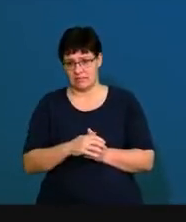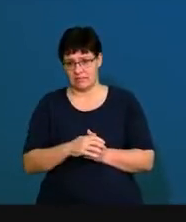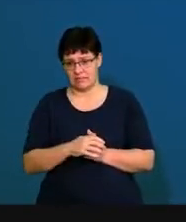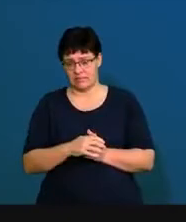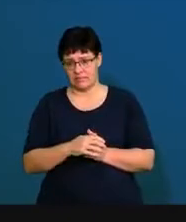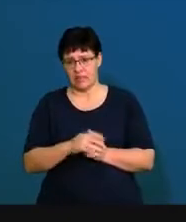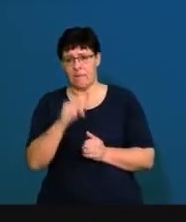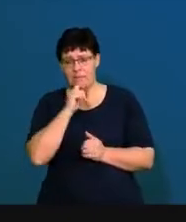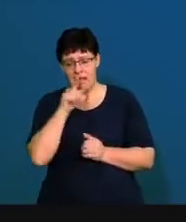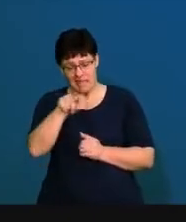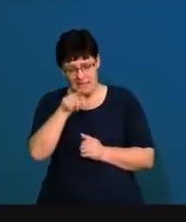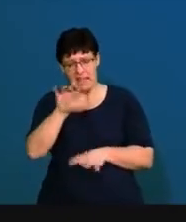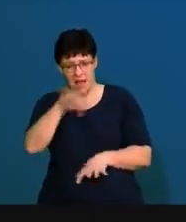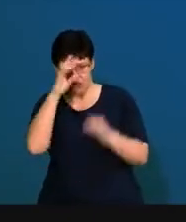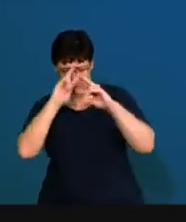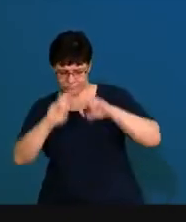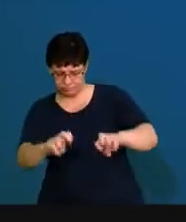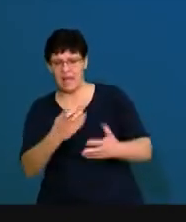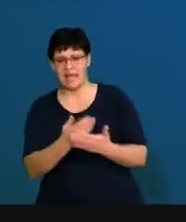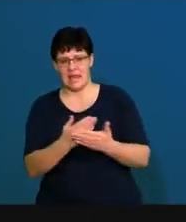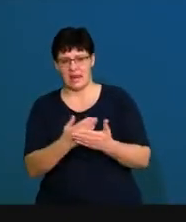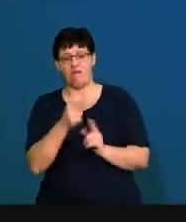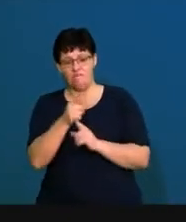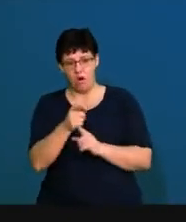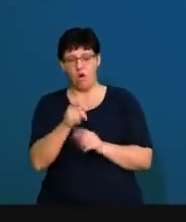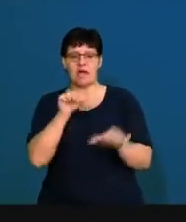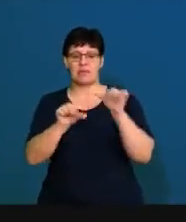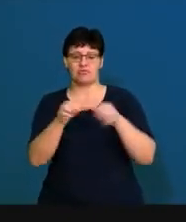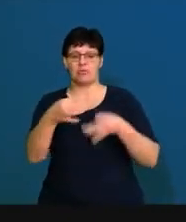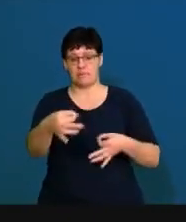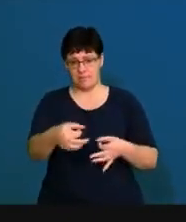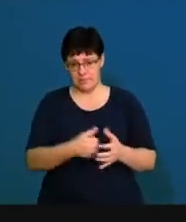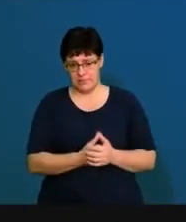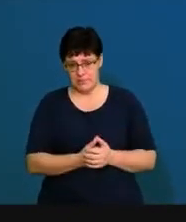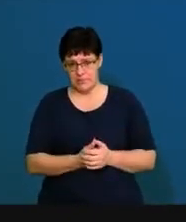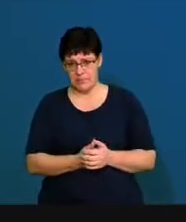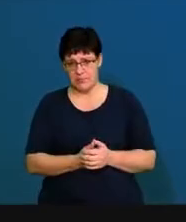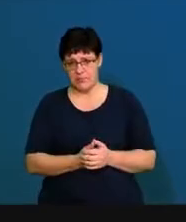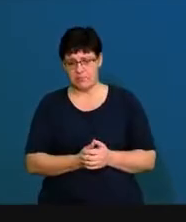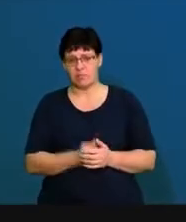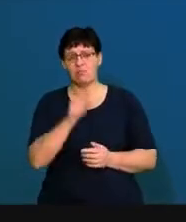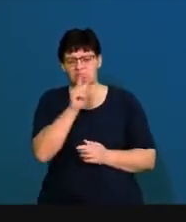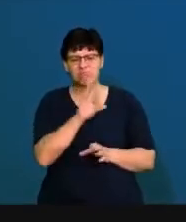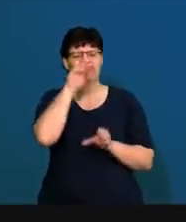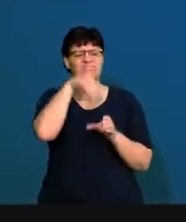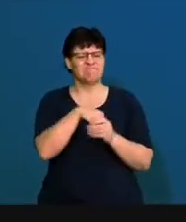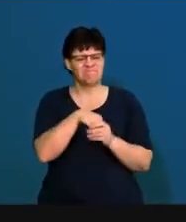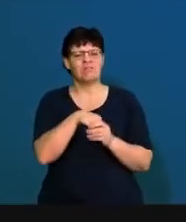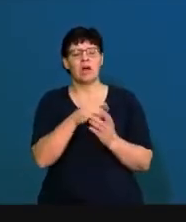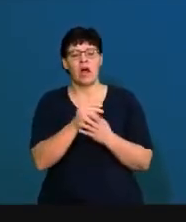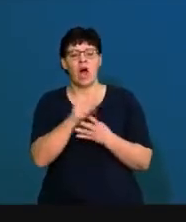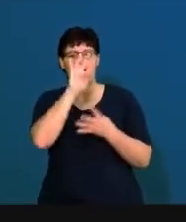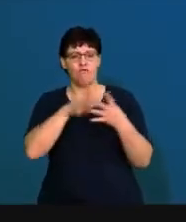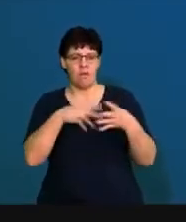can also be examined in this section of the chemistry paper, right? So this also has to do with